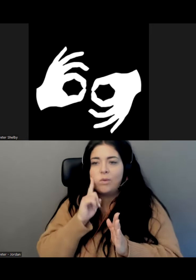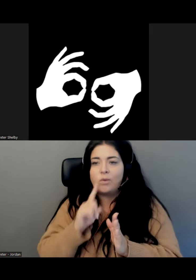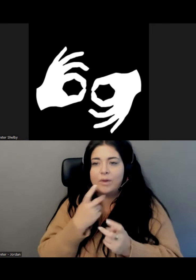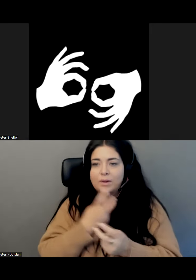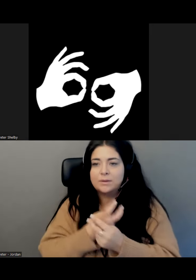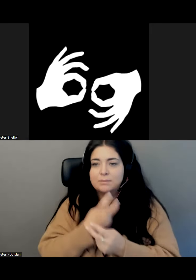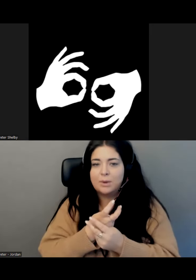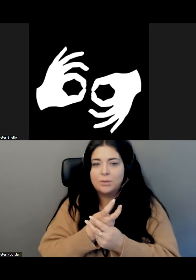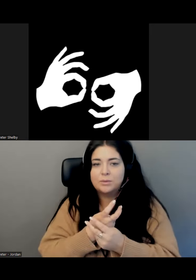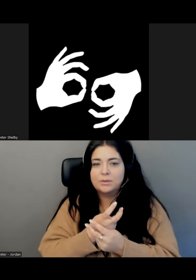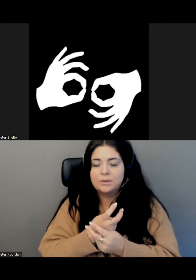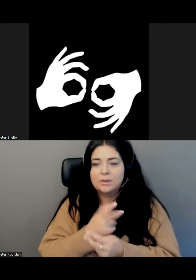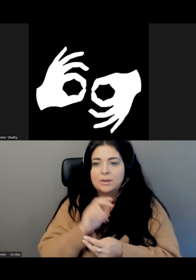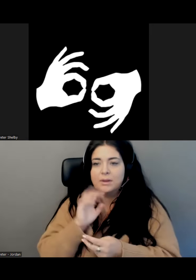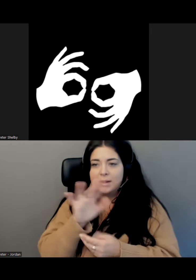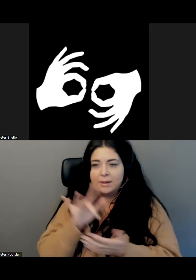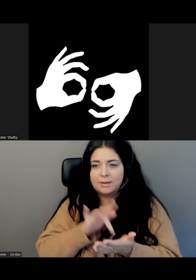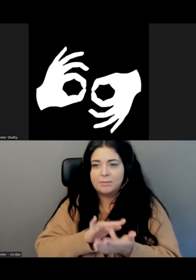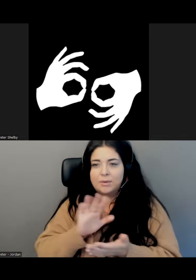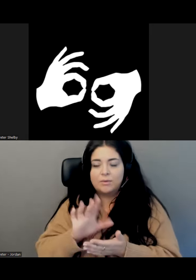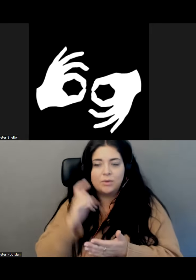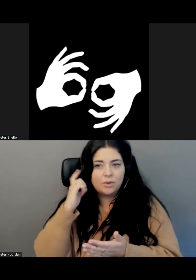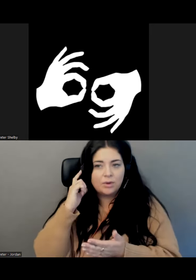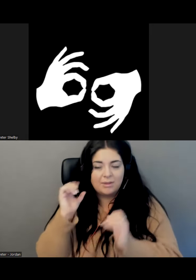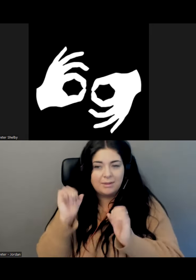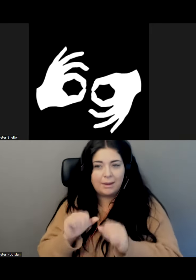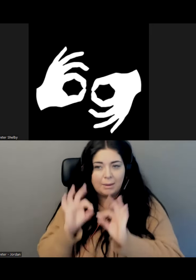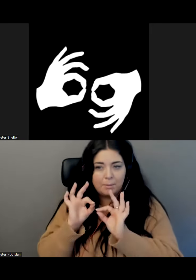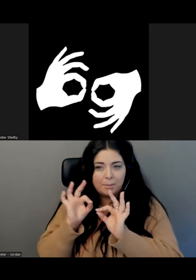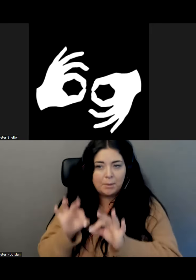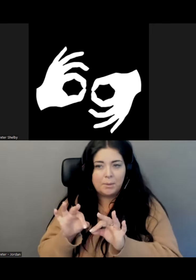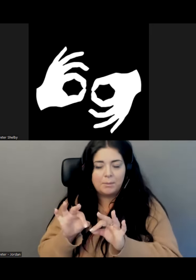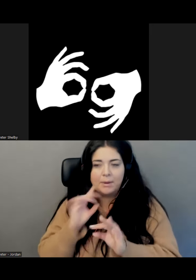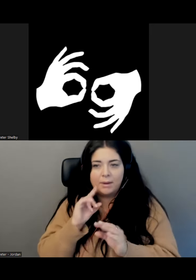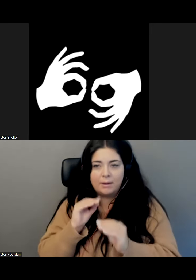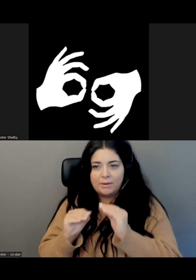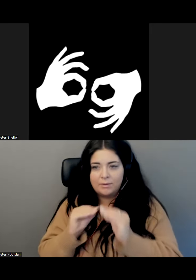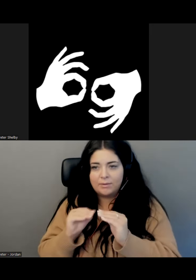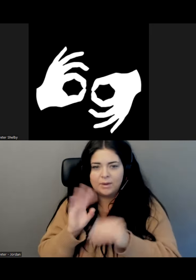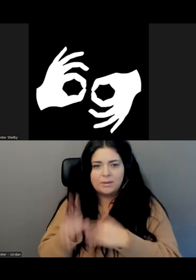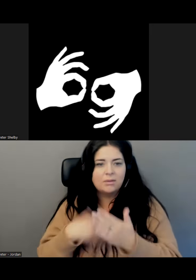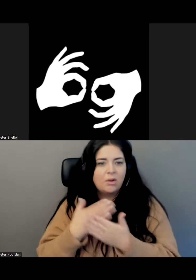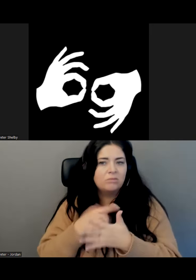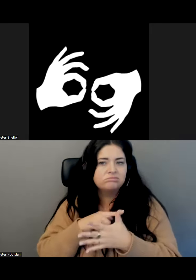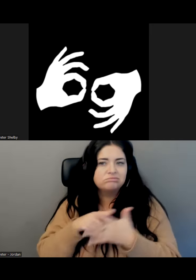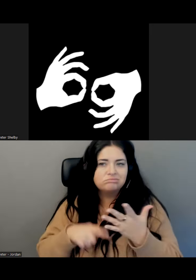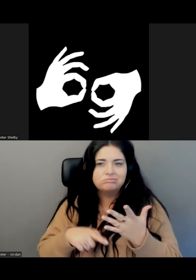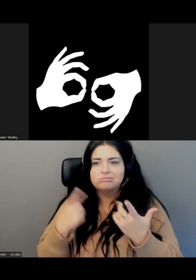little space in the middle ear, and repairing all kinds of things.